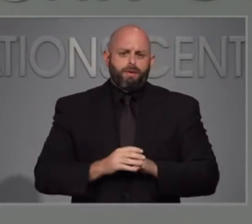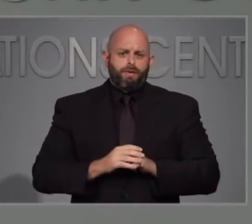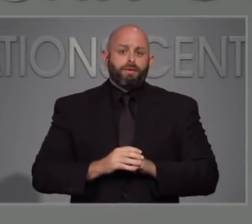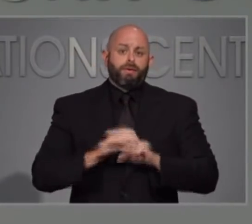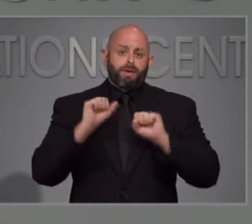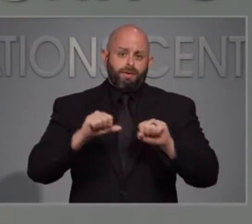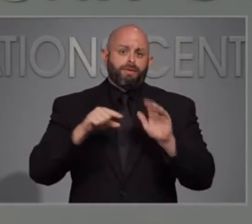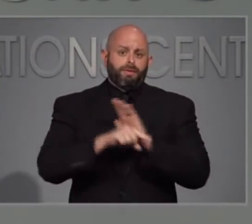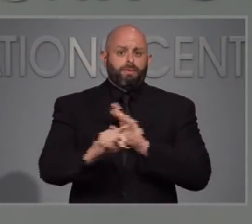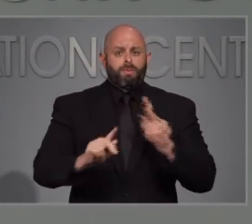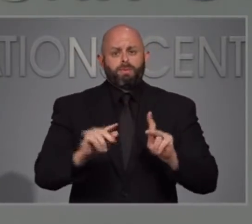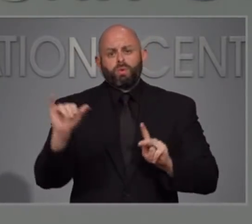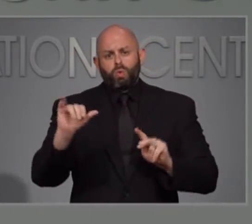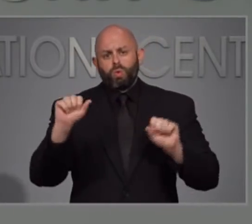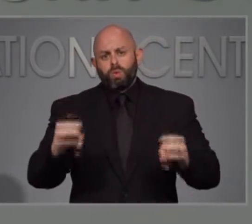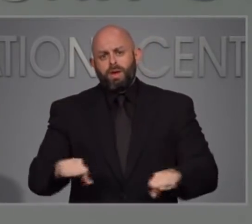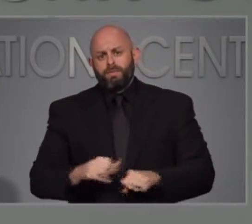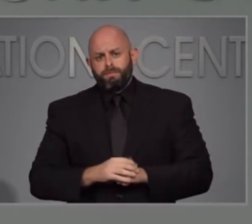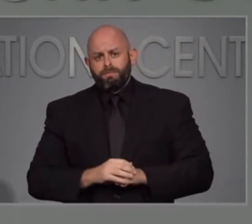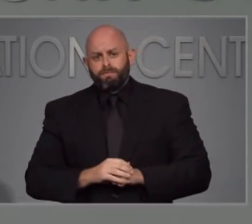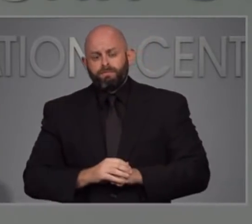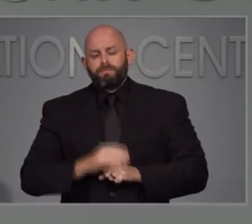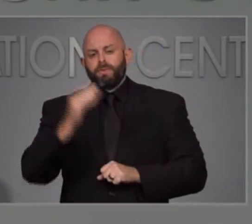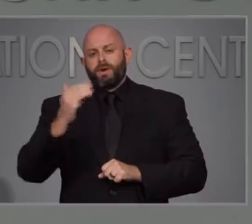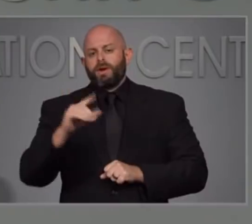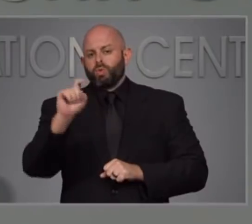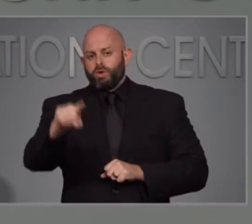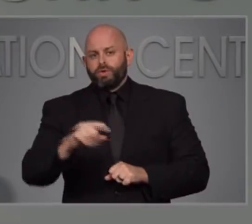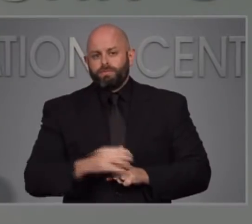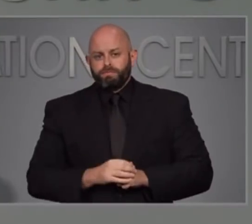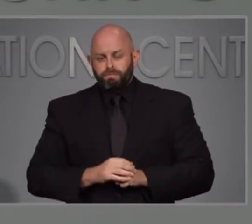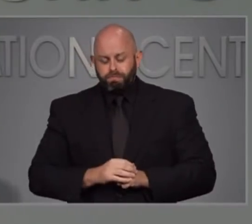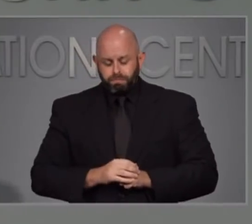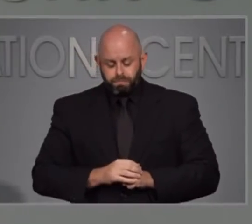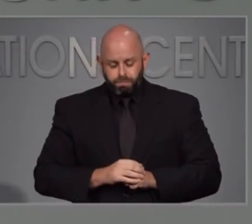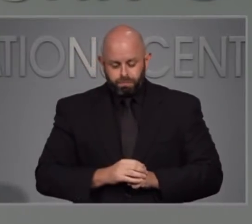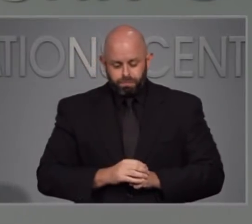people's lives. Next question, please.